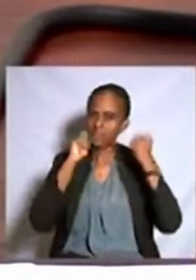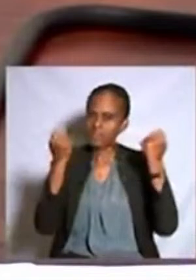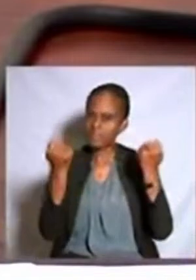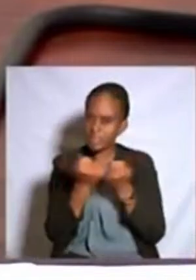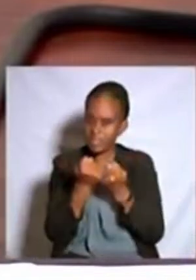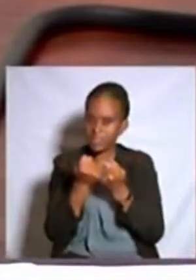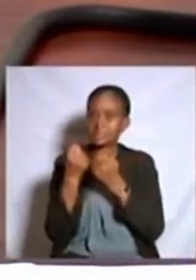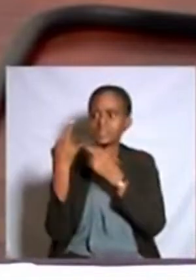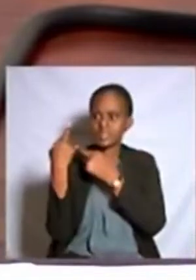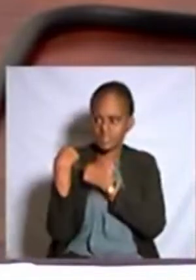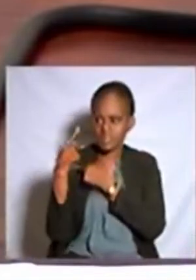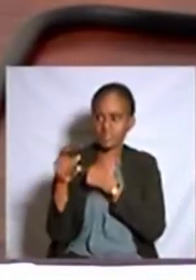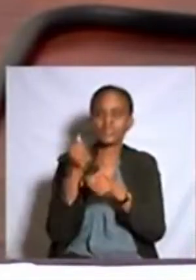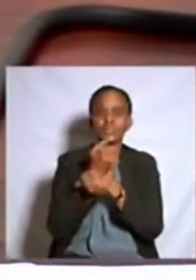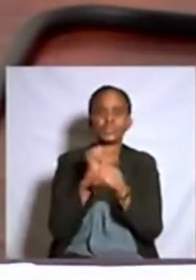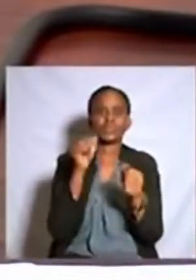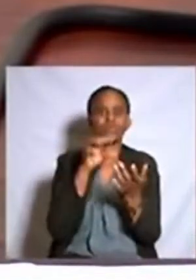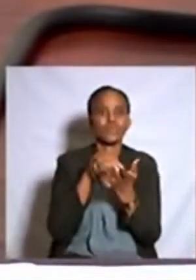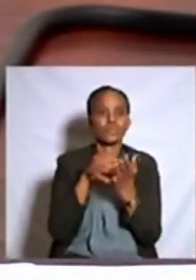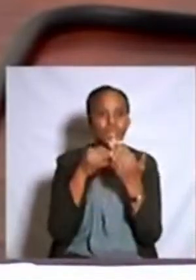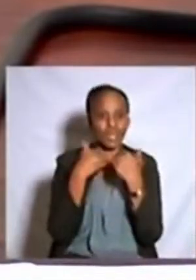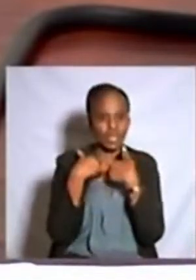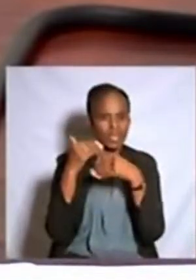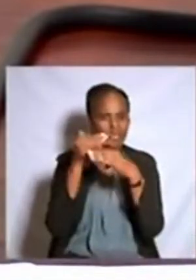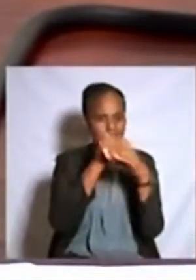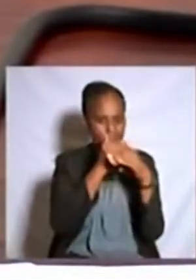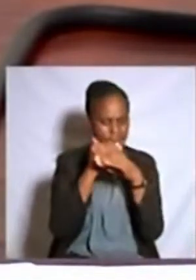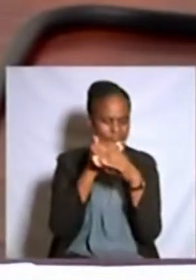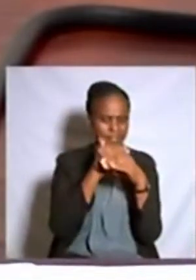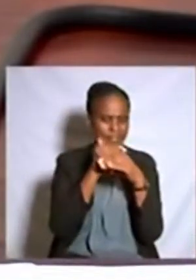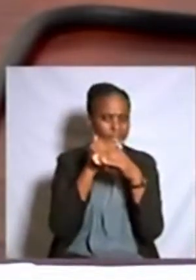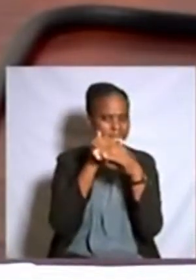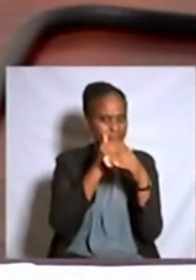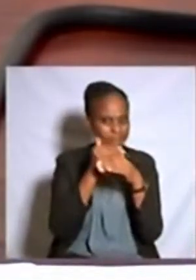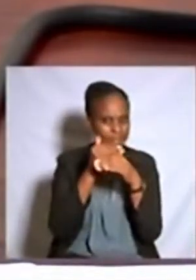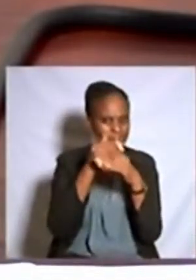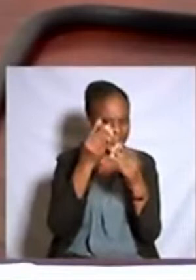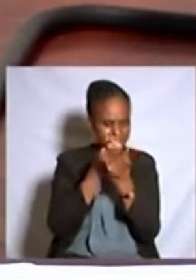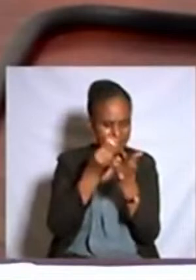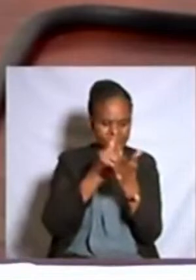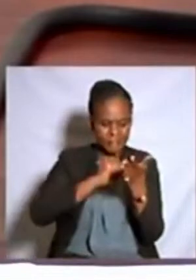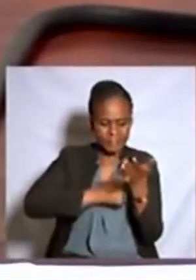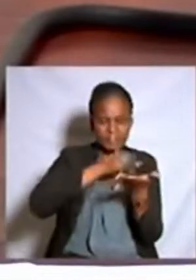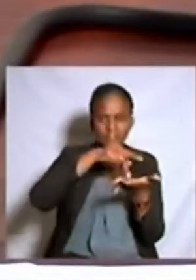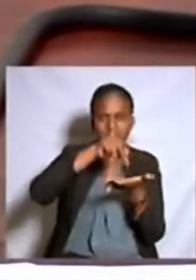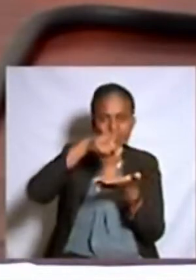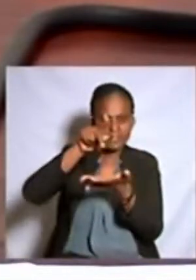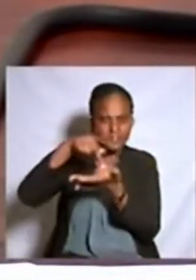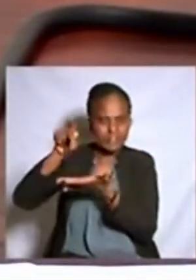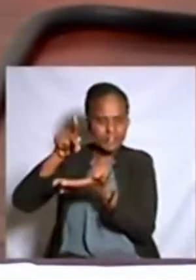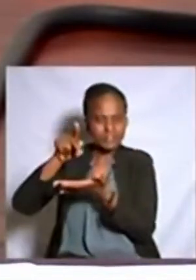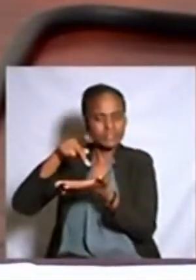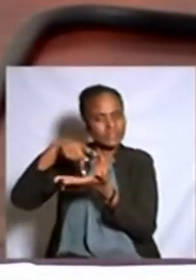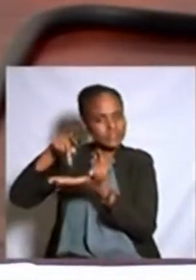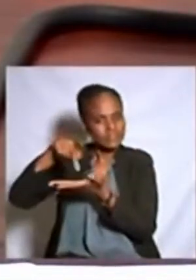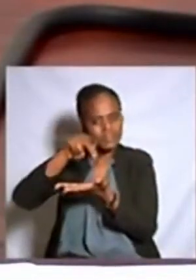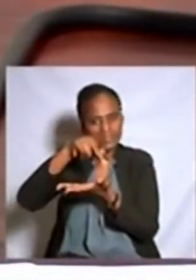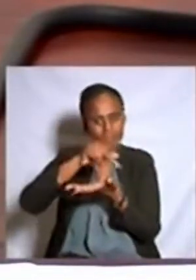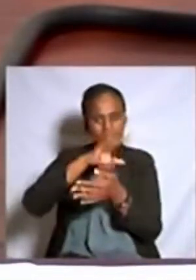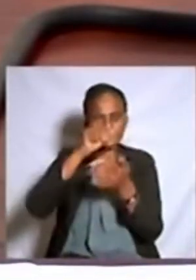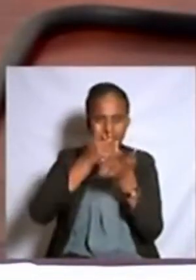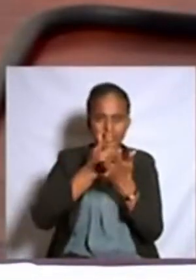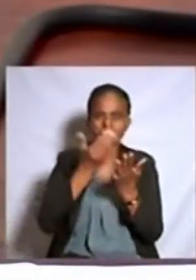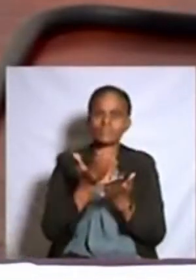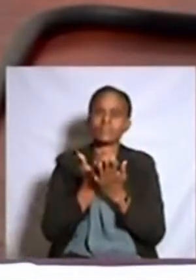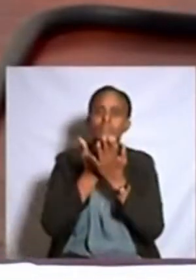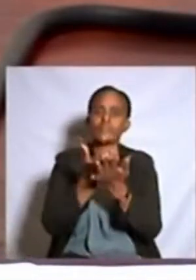such cases. We have a standard rate, a standard fee that we pay. We pay it on onboarding, on